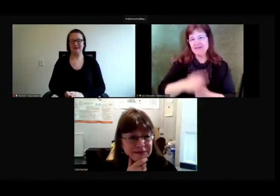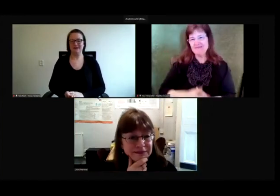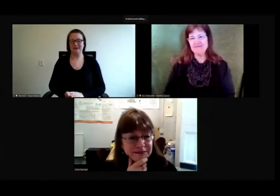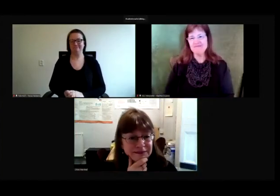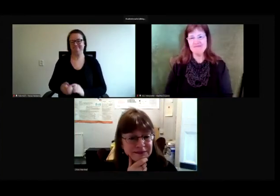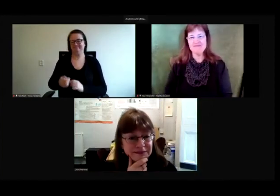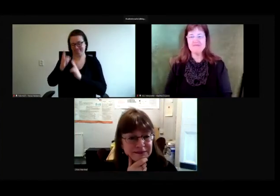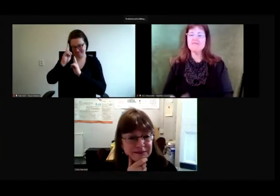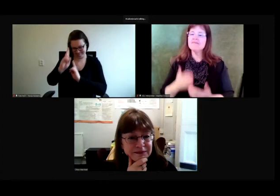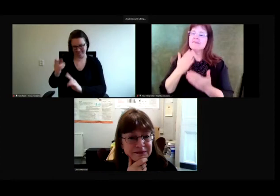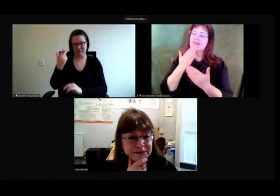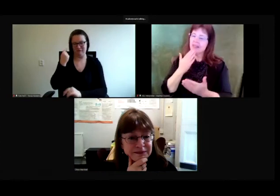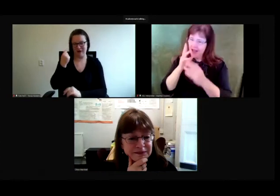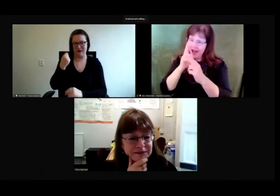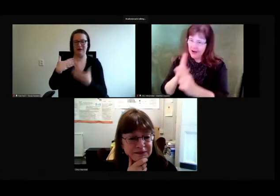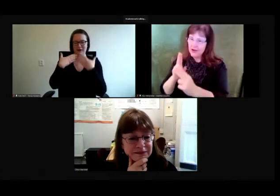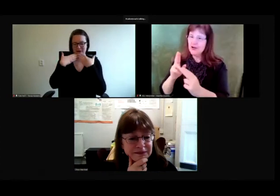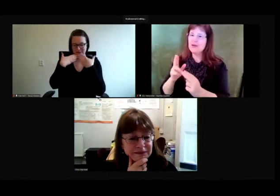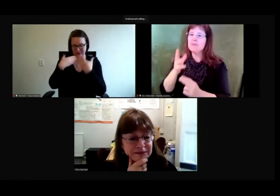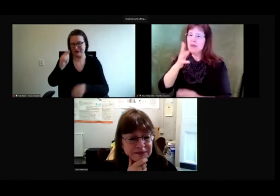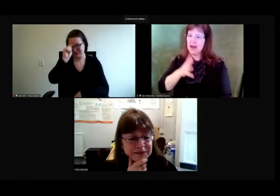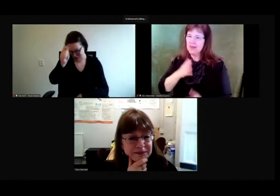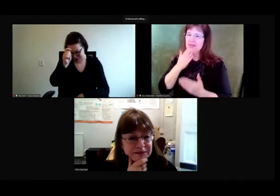Honored Madam, thank you for your compliments.